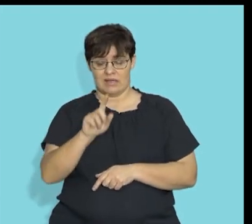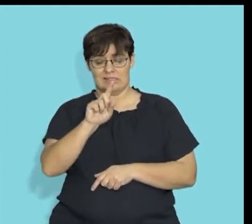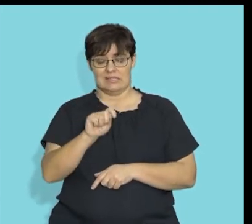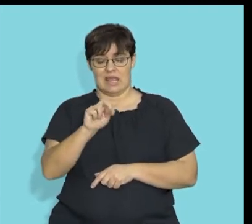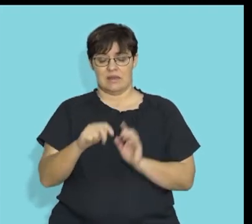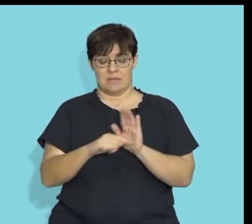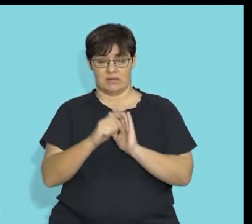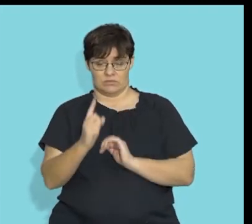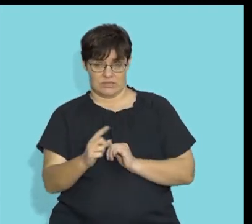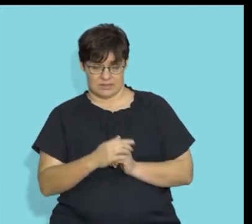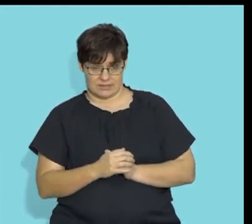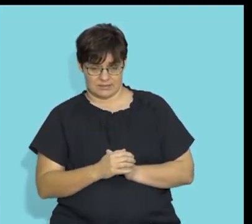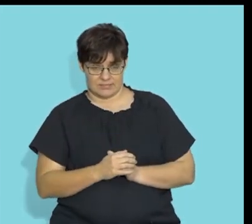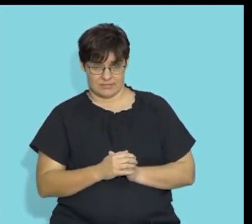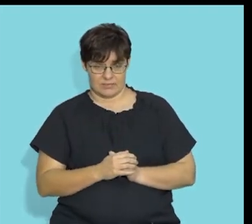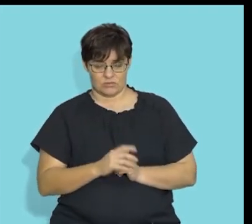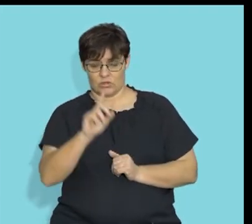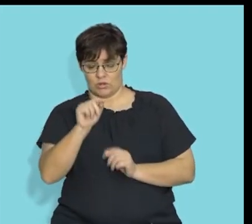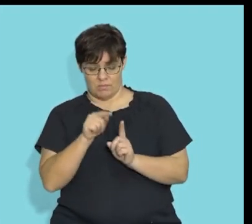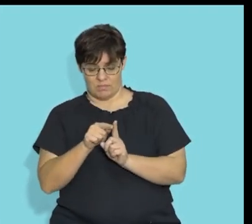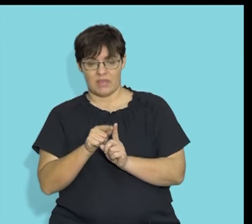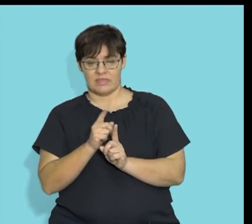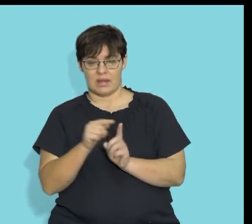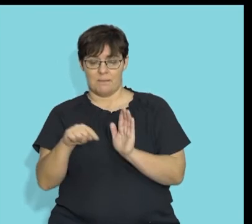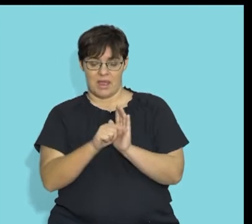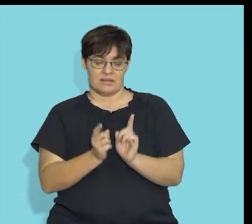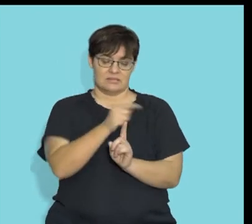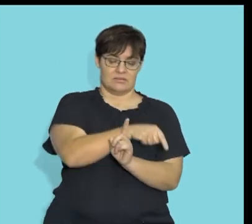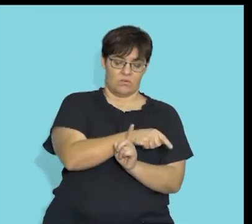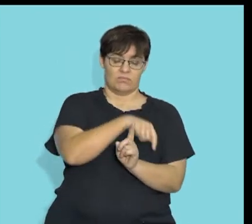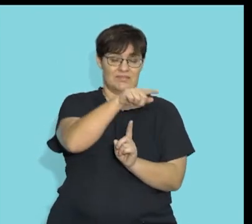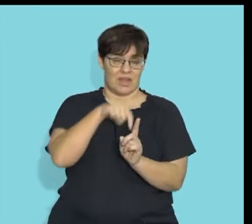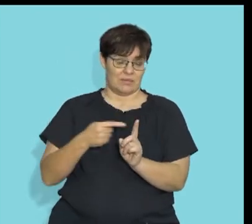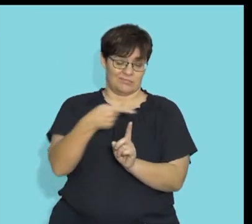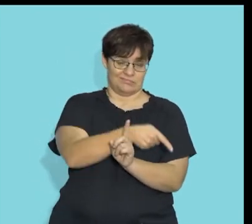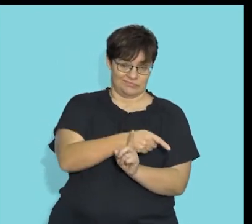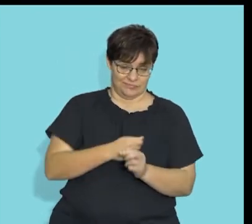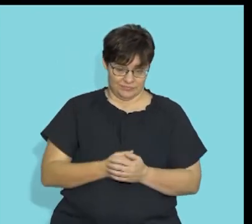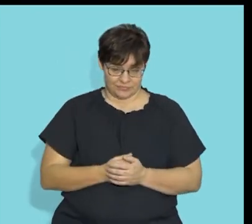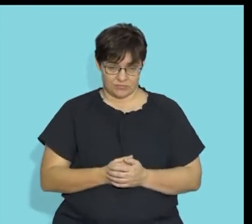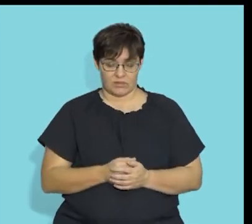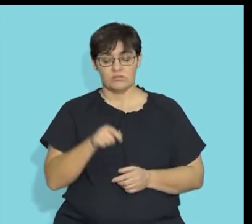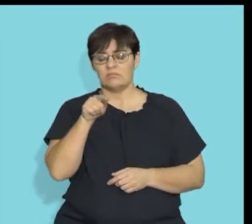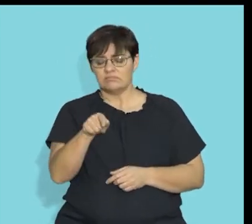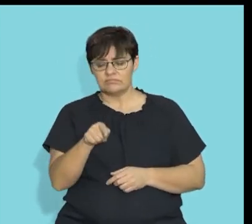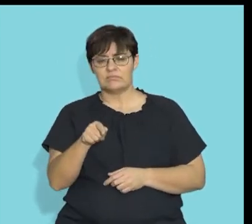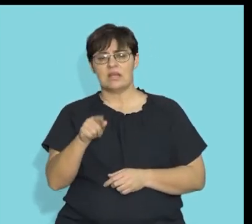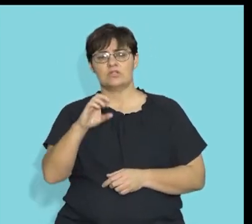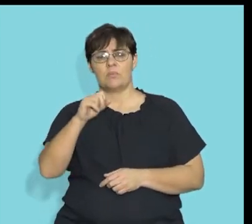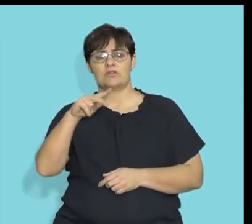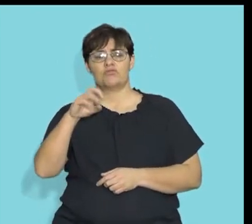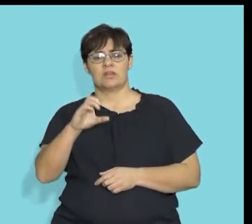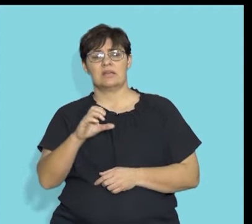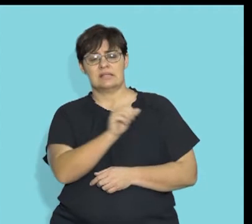comes before it. Let's look at the next slide. A geometric series is formed when